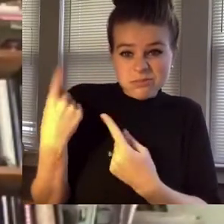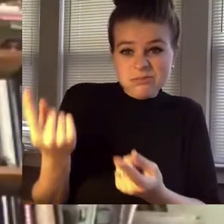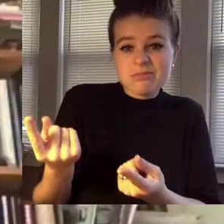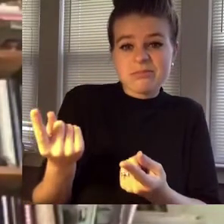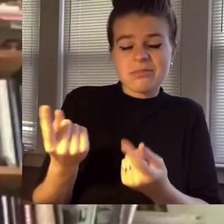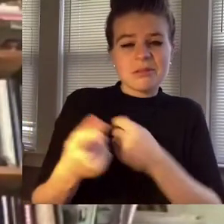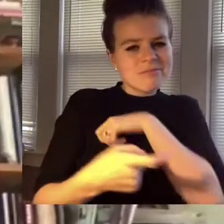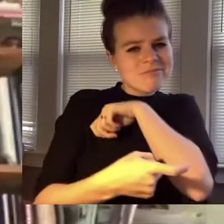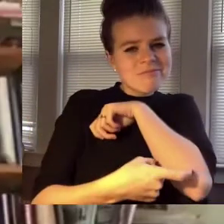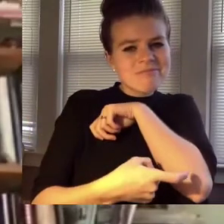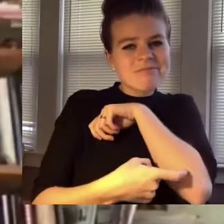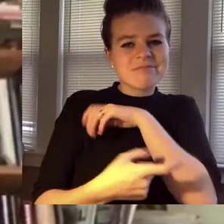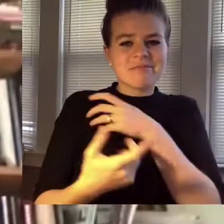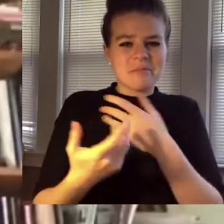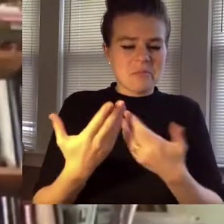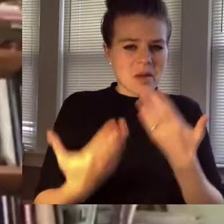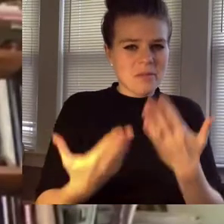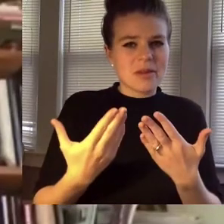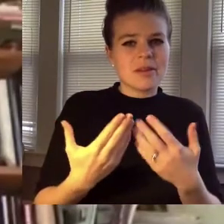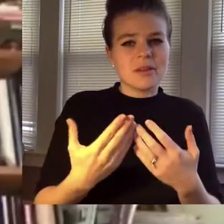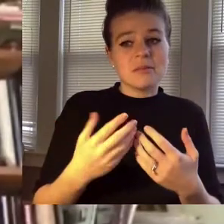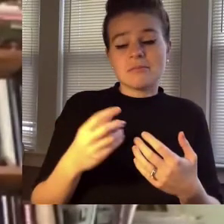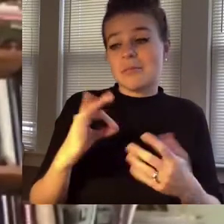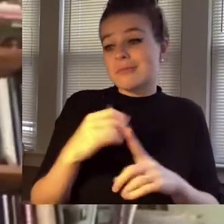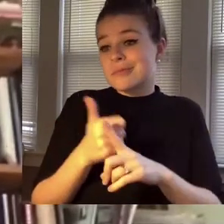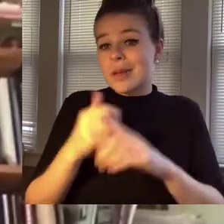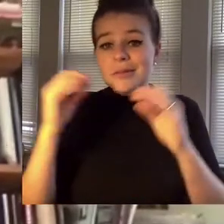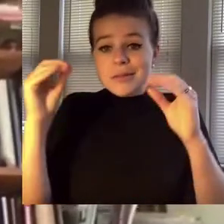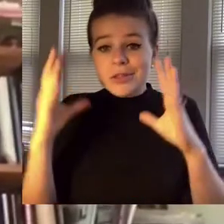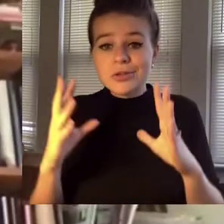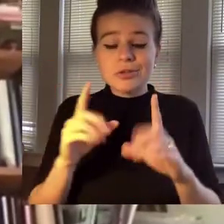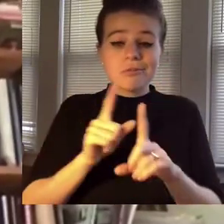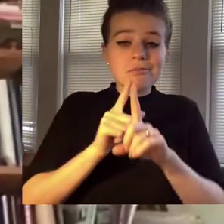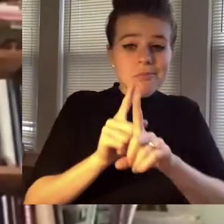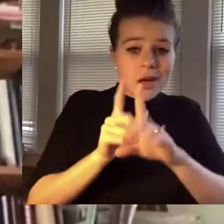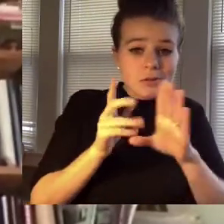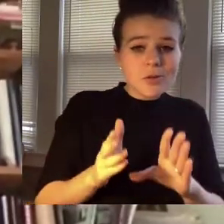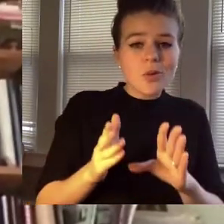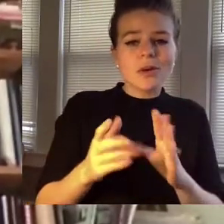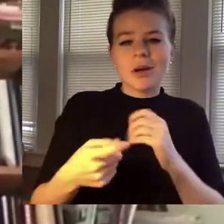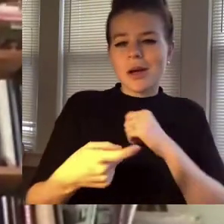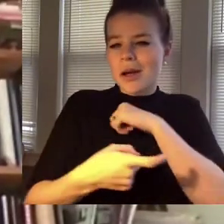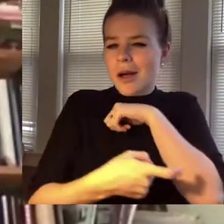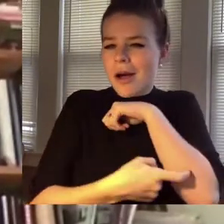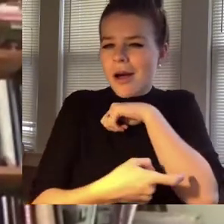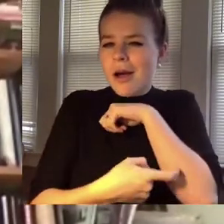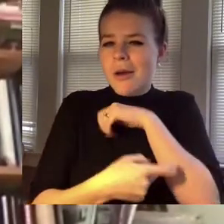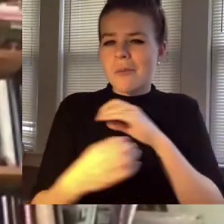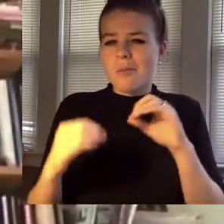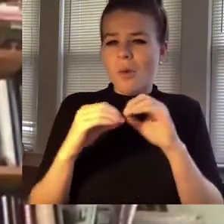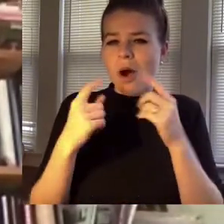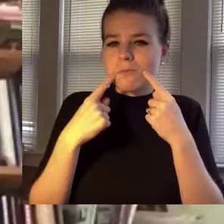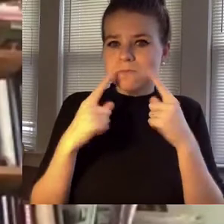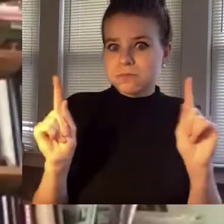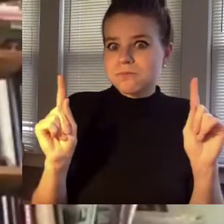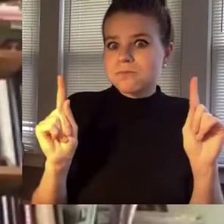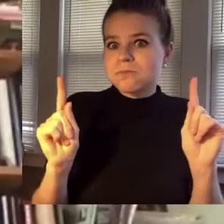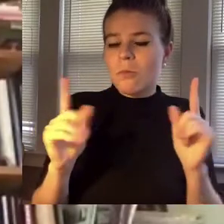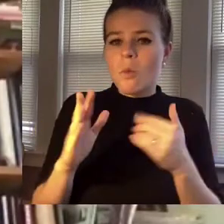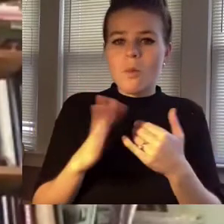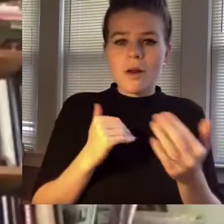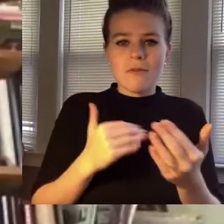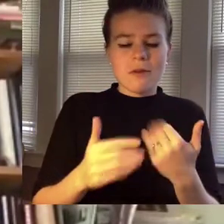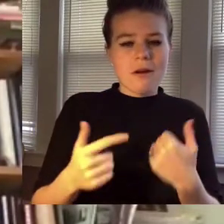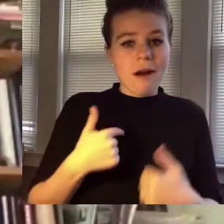and mentors and so on. There's a temptation to be declarative, as if what I say is